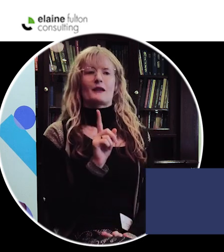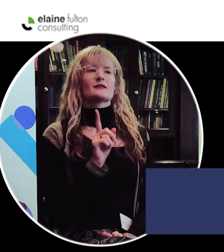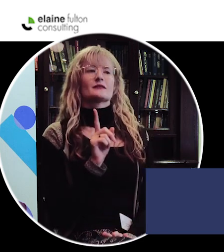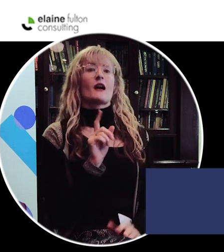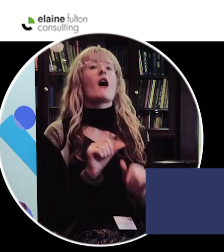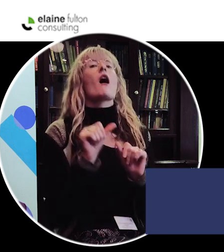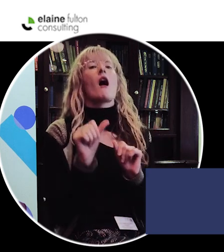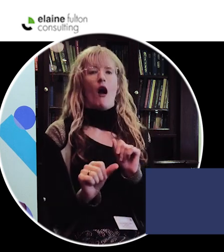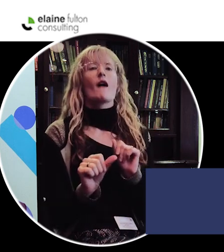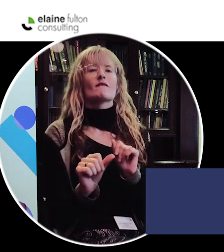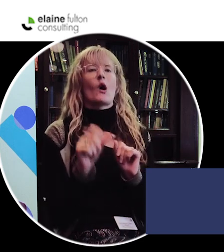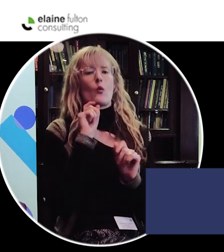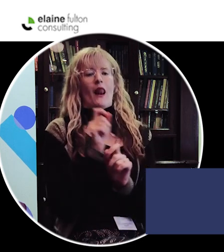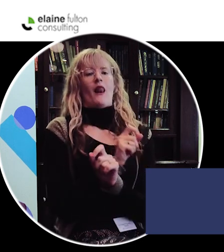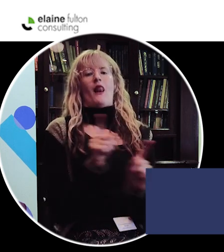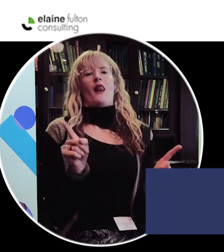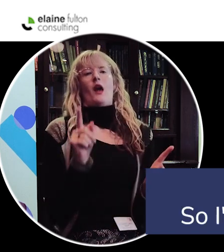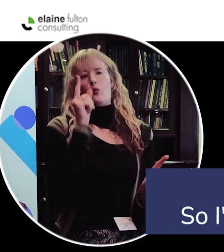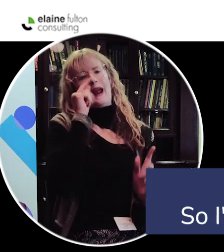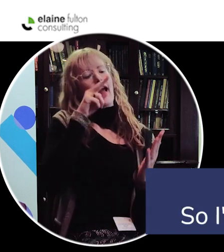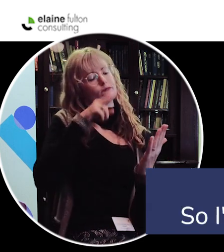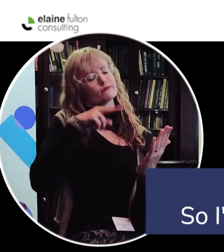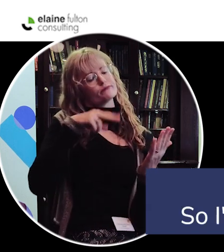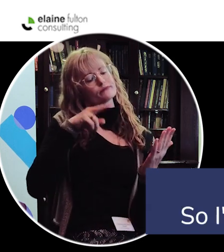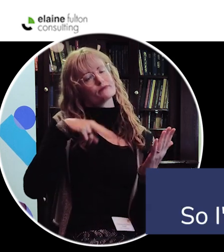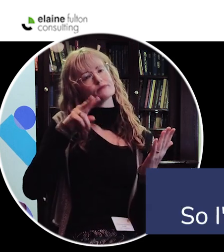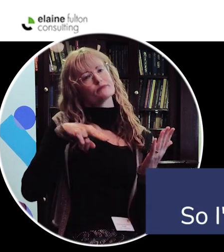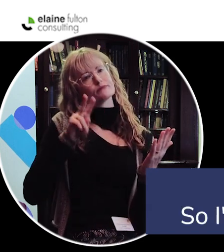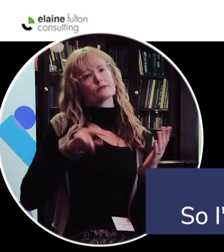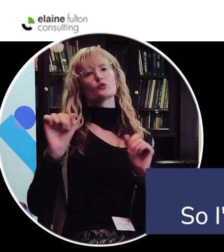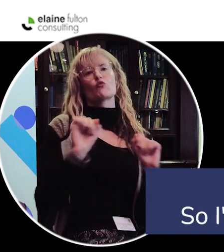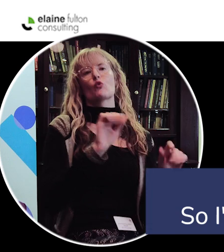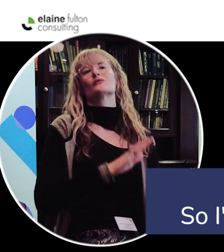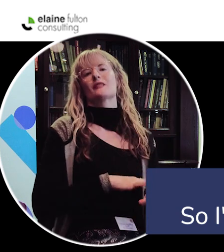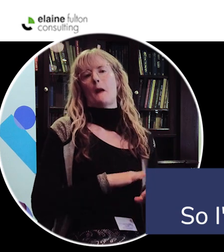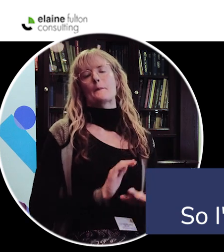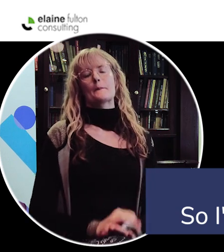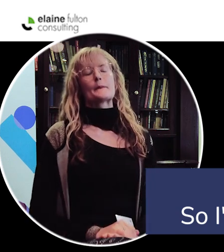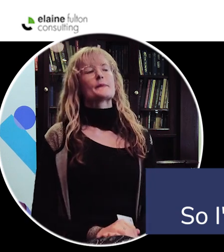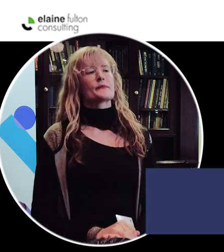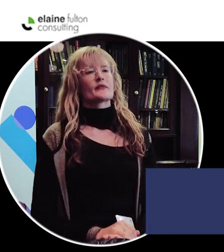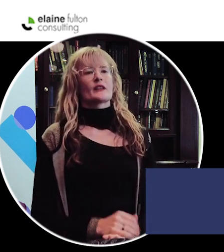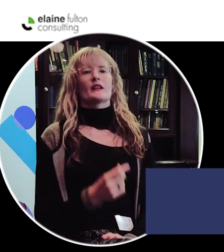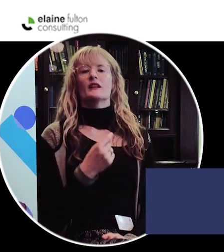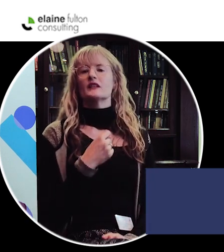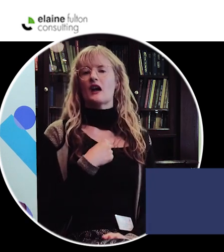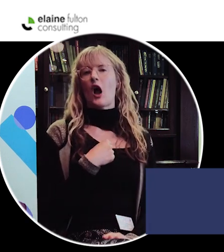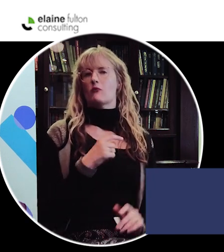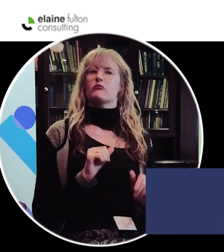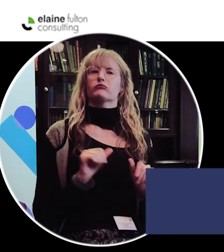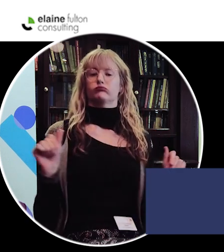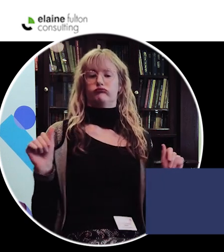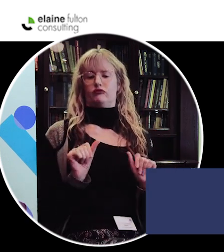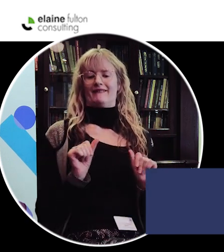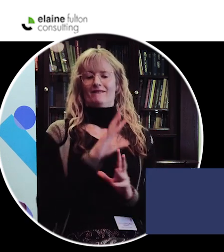everybody to get the slides and get the detail afterwards. So I've only got enough time really to give you an overview of what we're doing